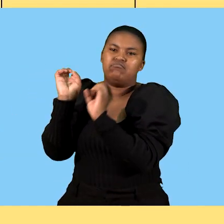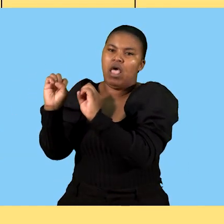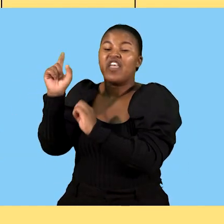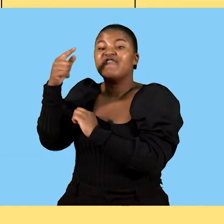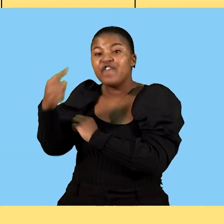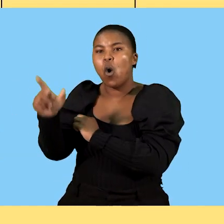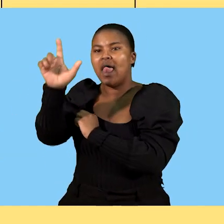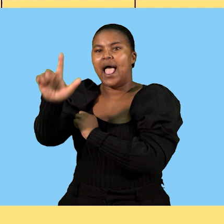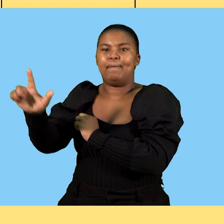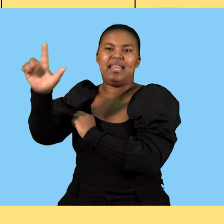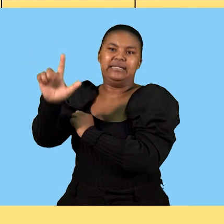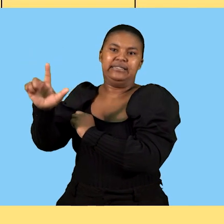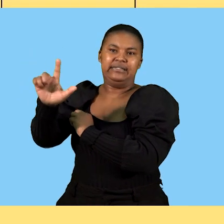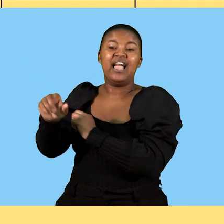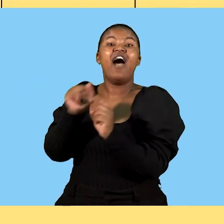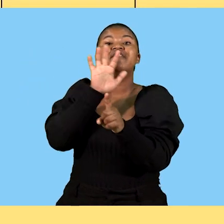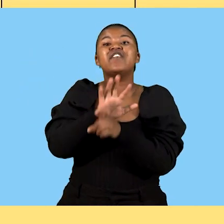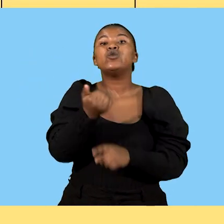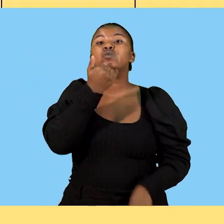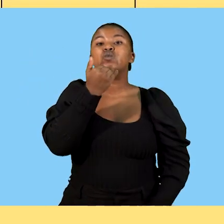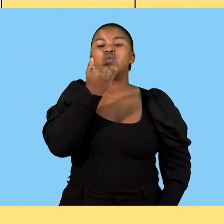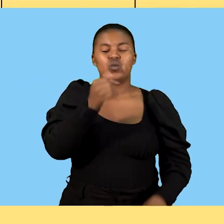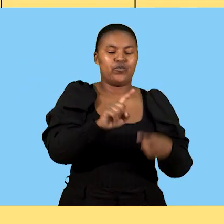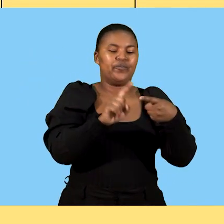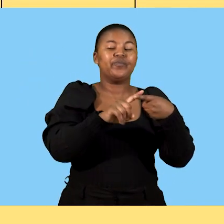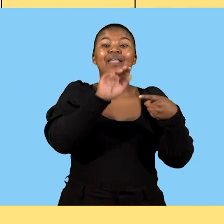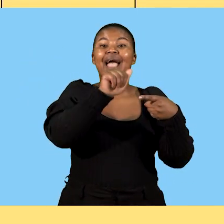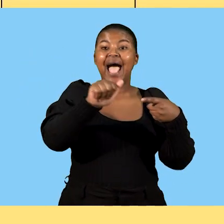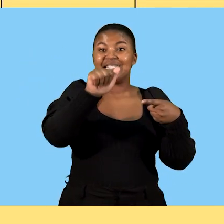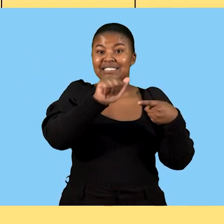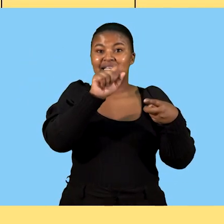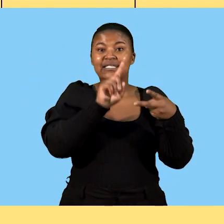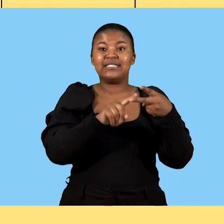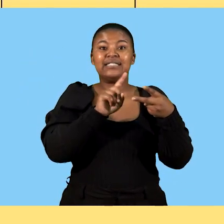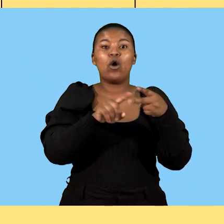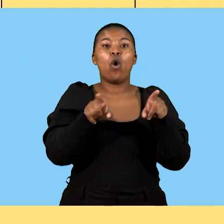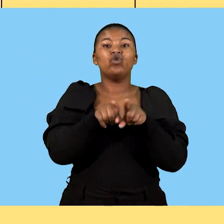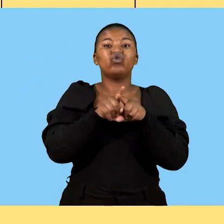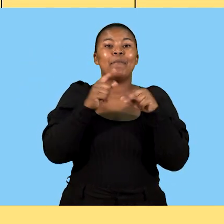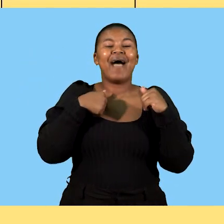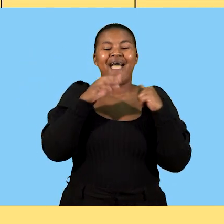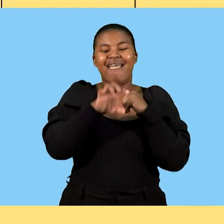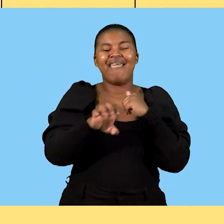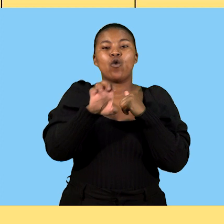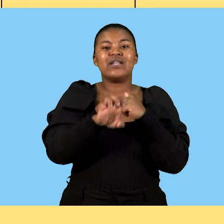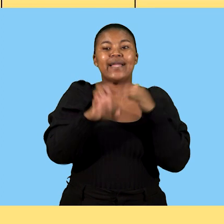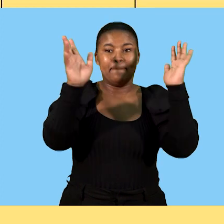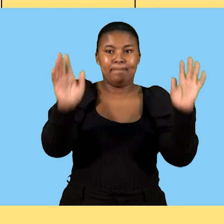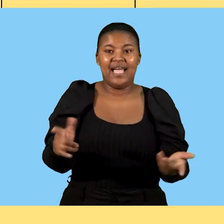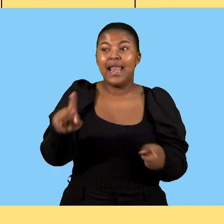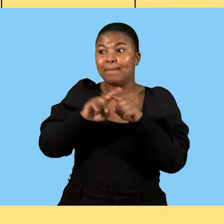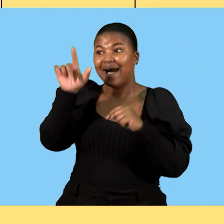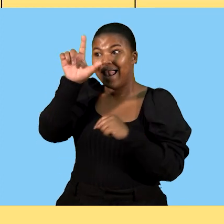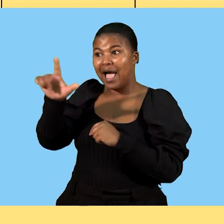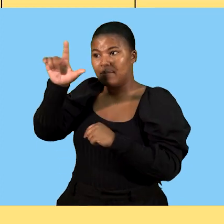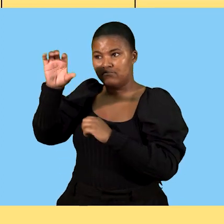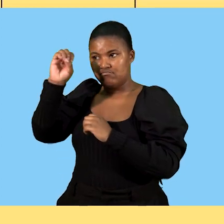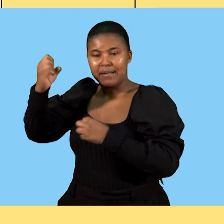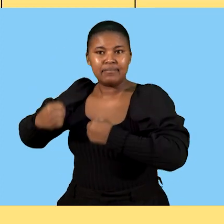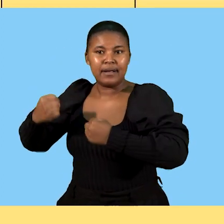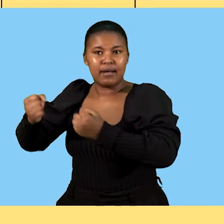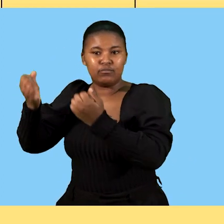on my liabilities. What is affected is my assets as well as my owner's equity, but my liabilities, it remains